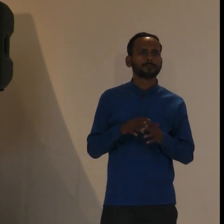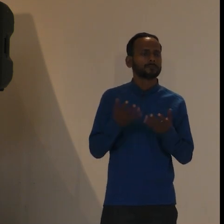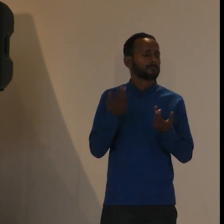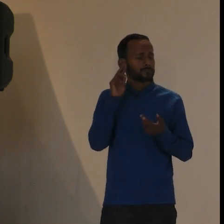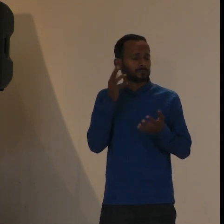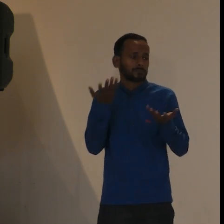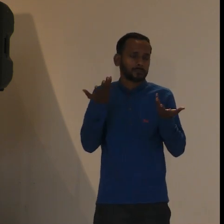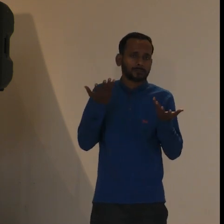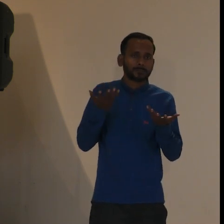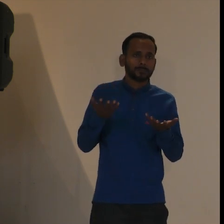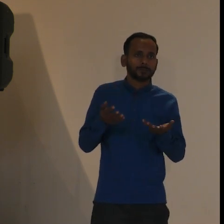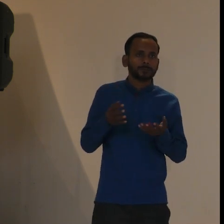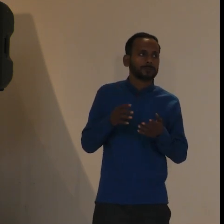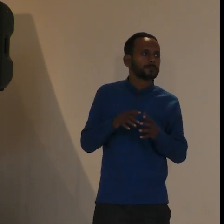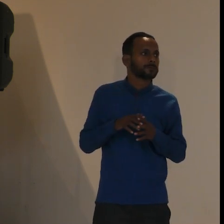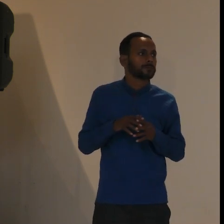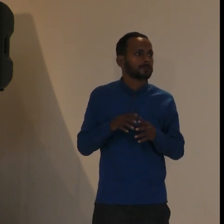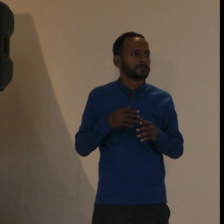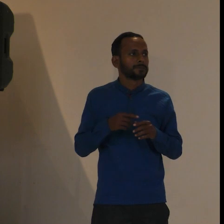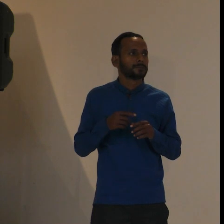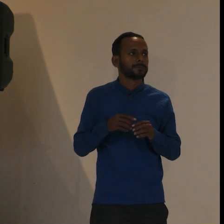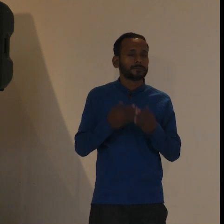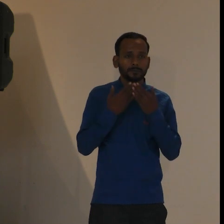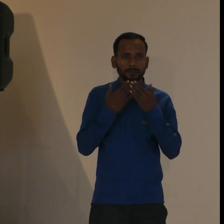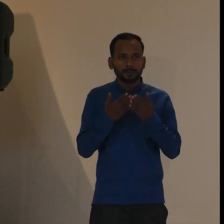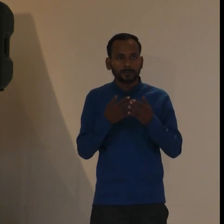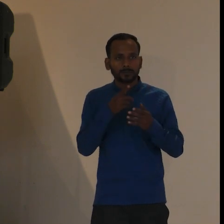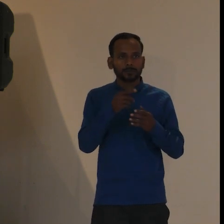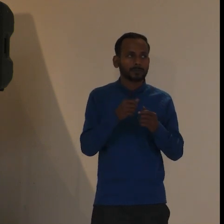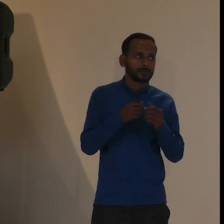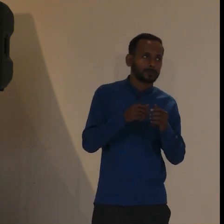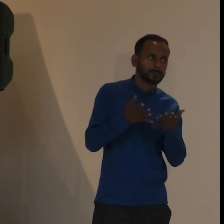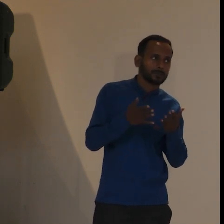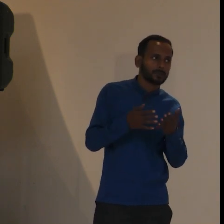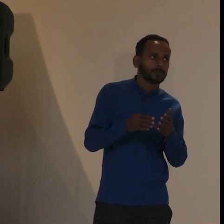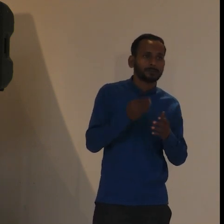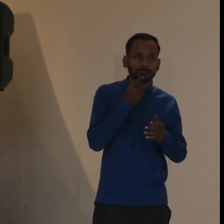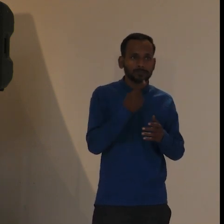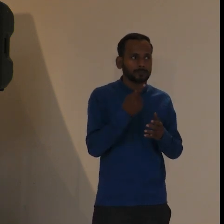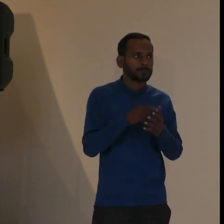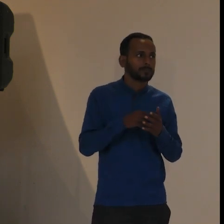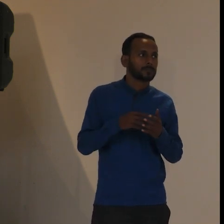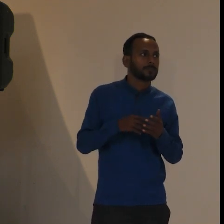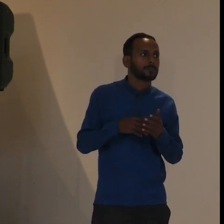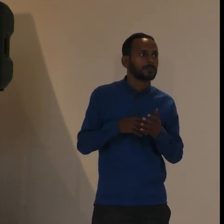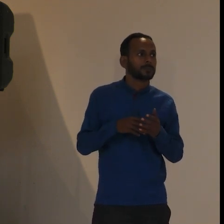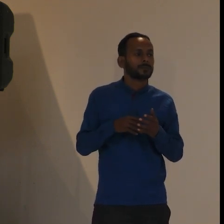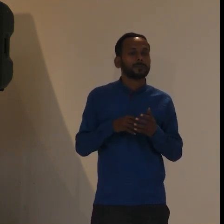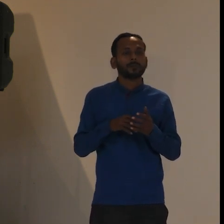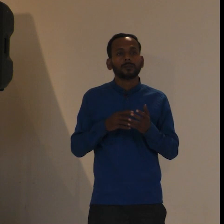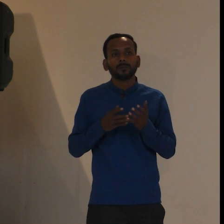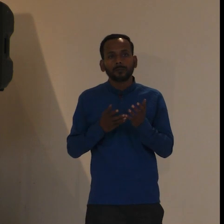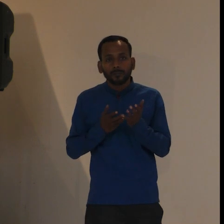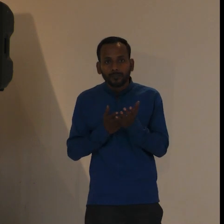it can answer some sort of. If I can just respond. So in one of my slides, there's a mention of how this collection